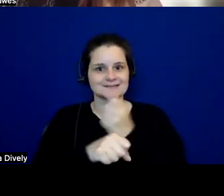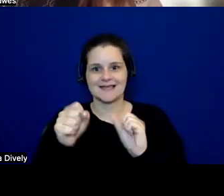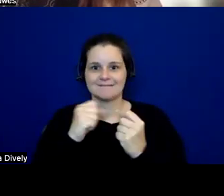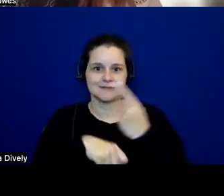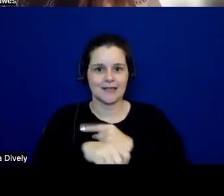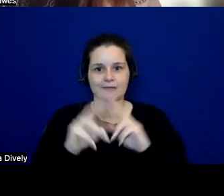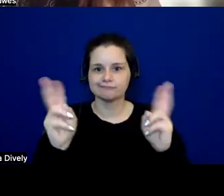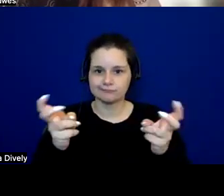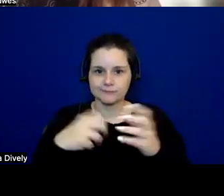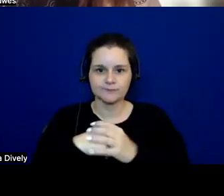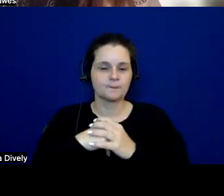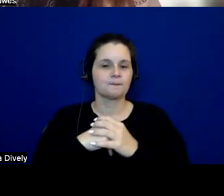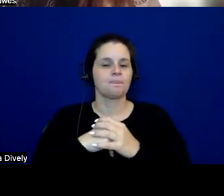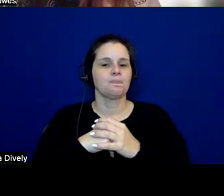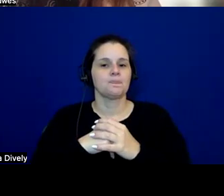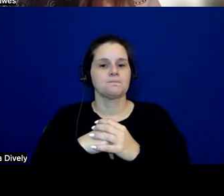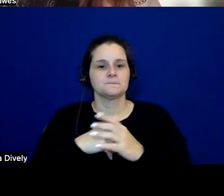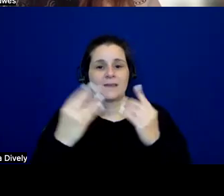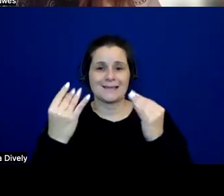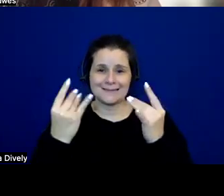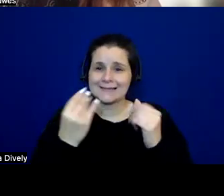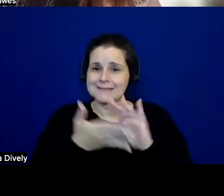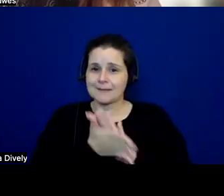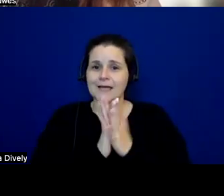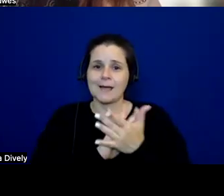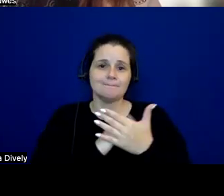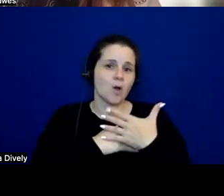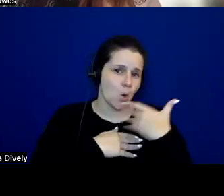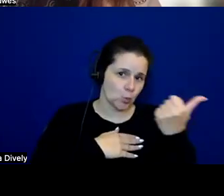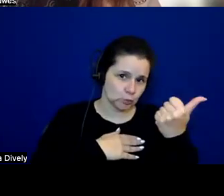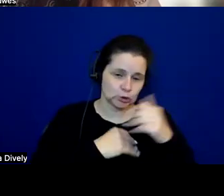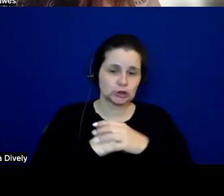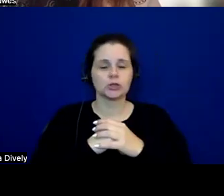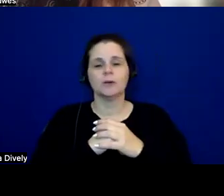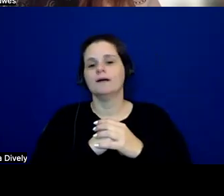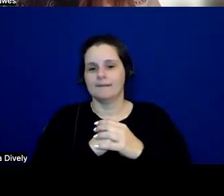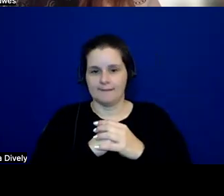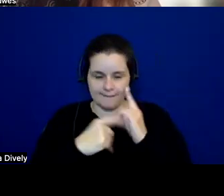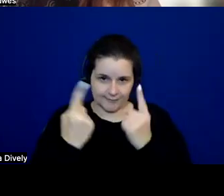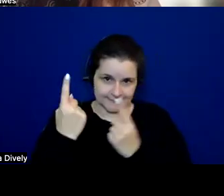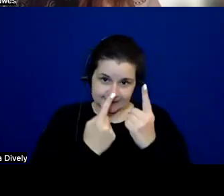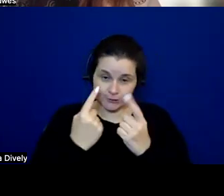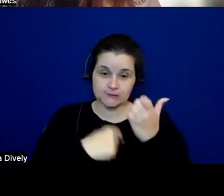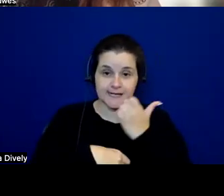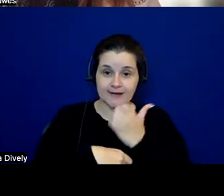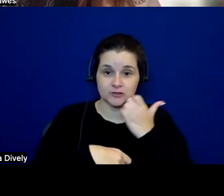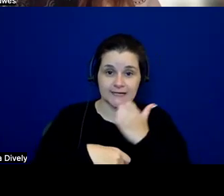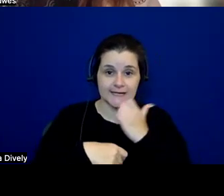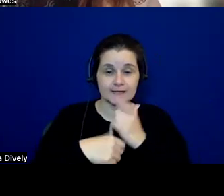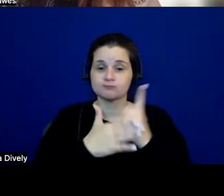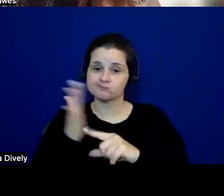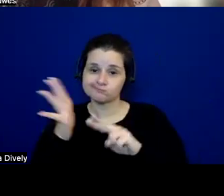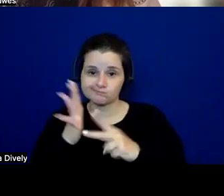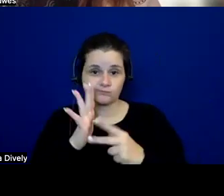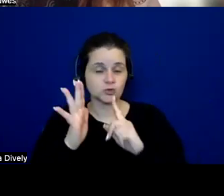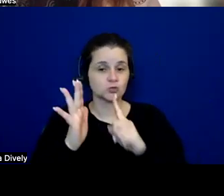And I think as I get a little bit older, I just consider day to day, you know, what it means to really